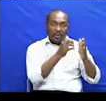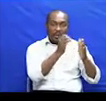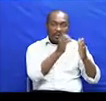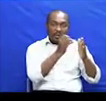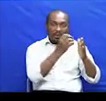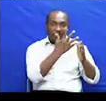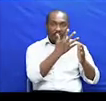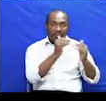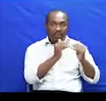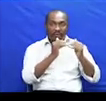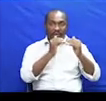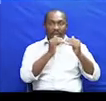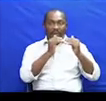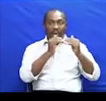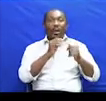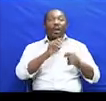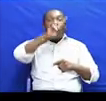21.05. Question is,